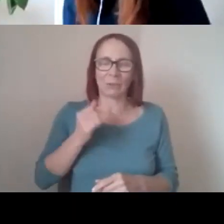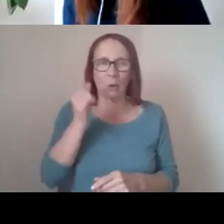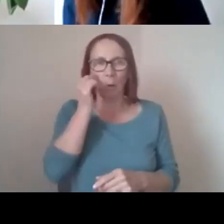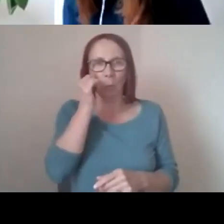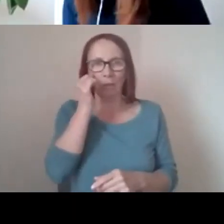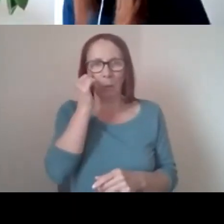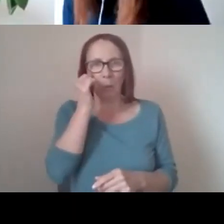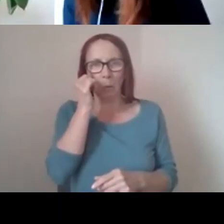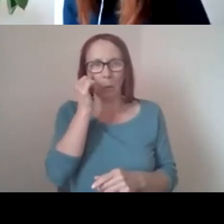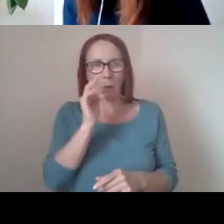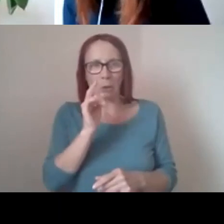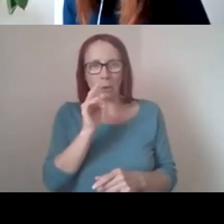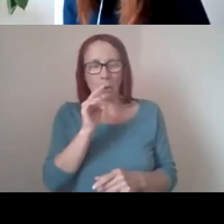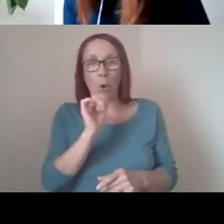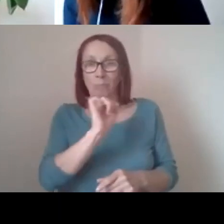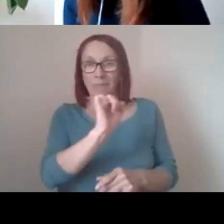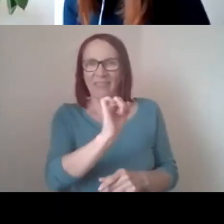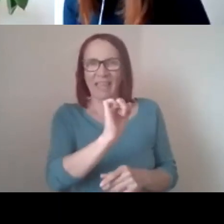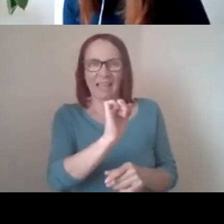for.